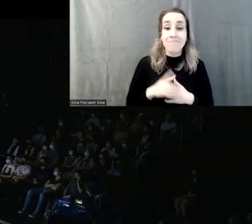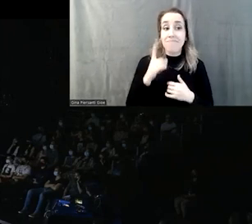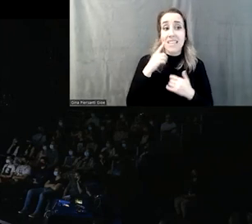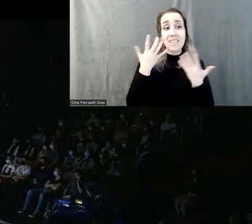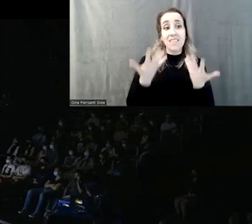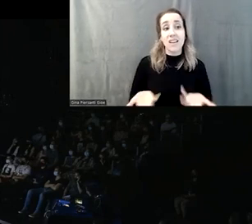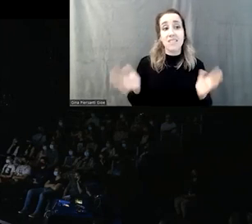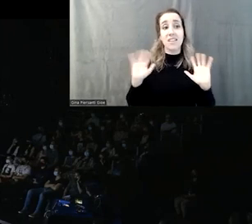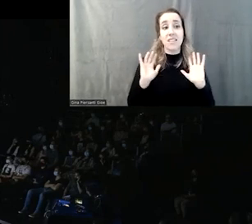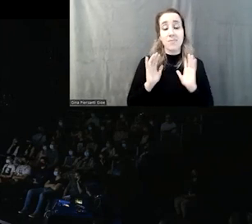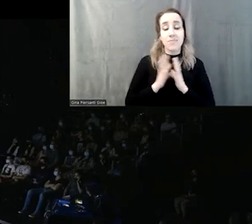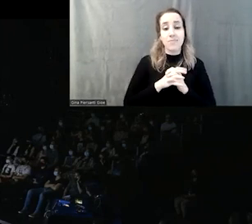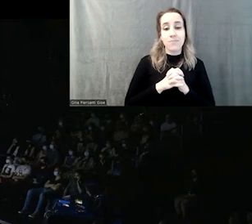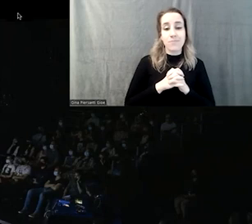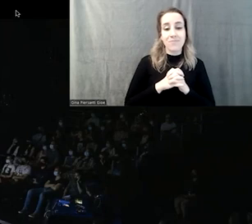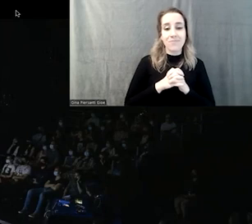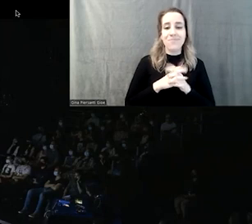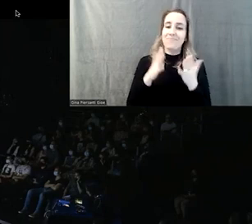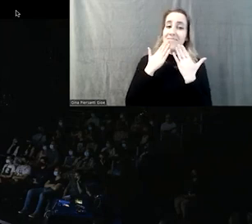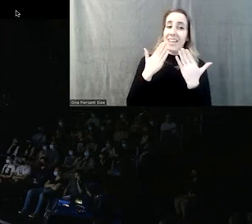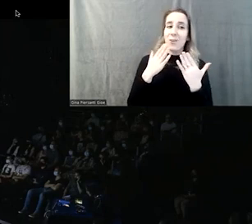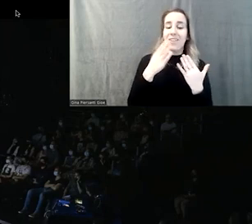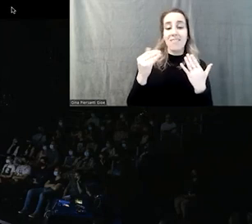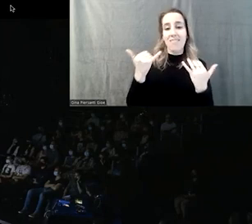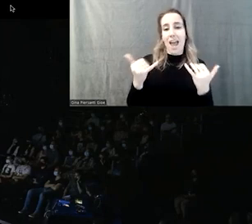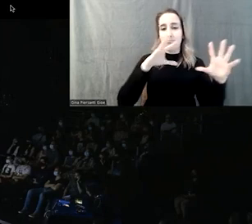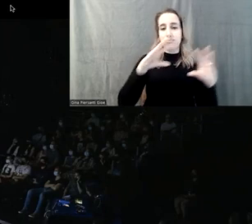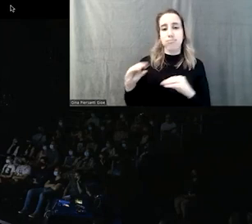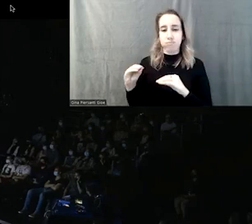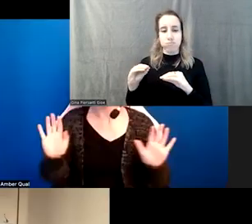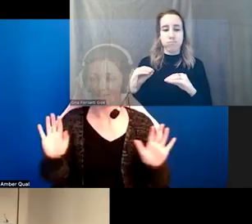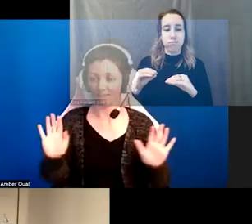leave you with. Thank you. And I will now stop sharing.